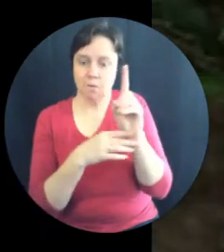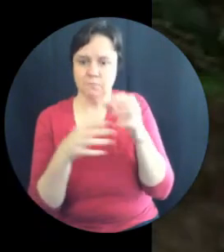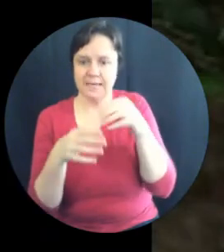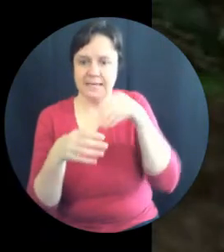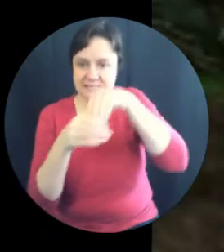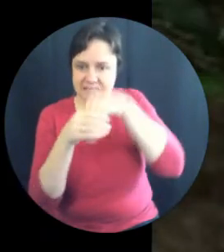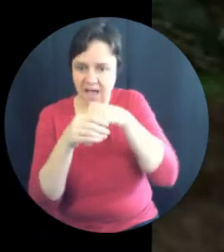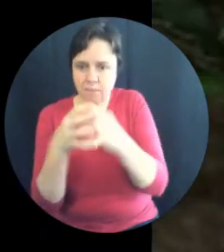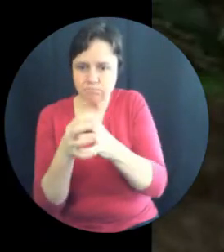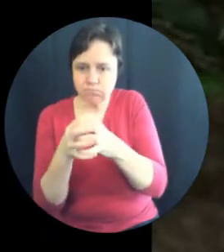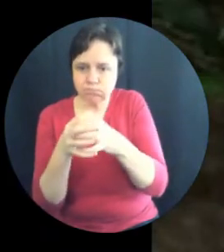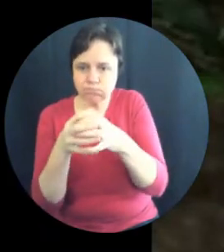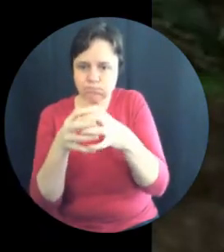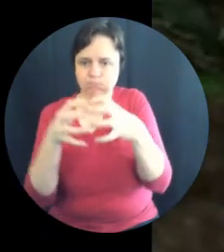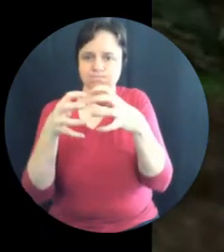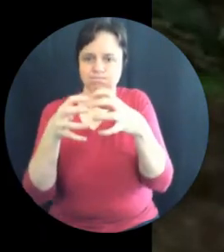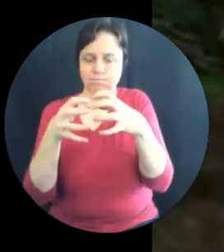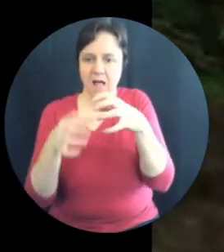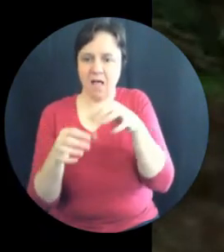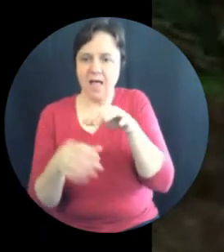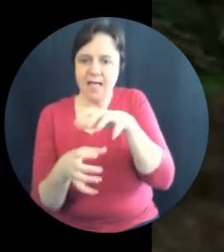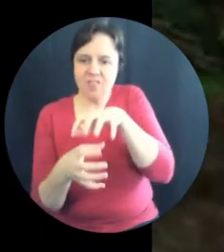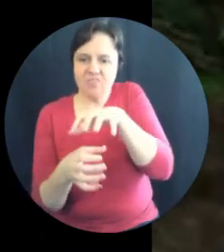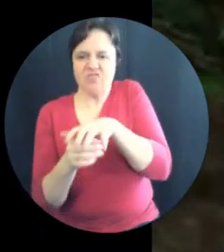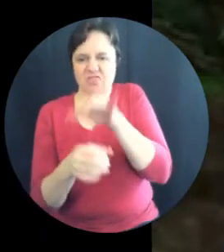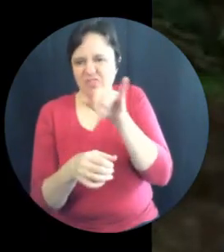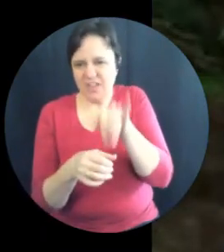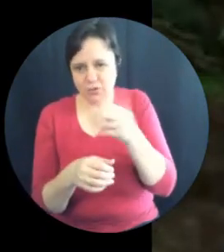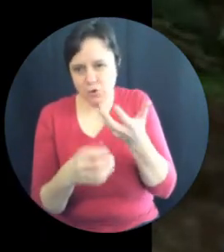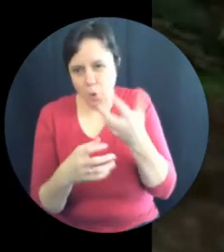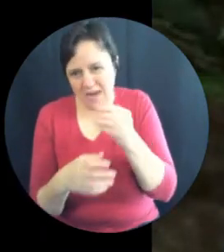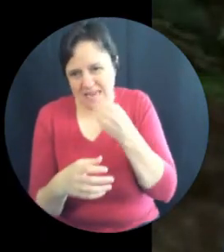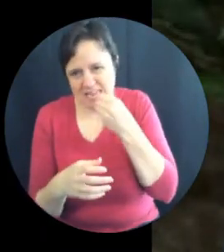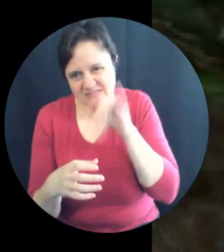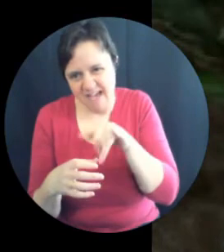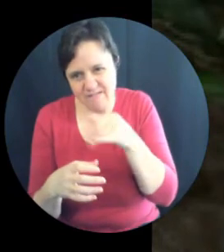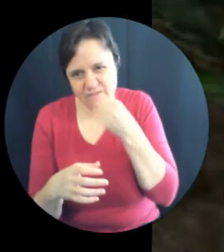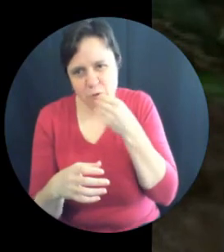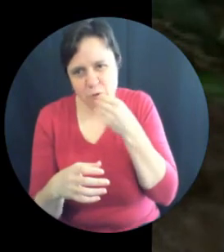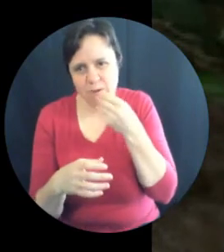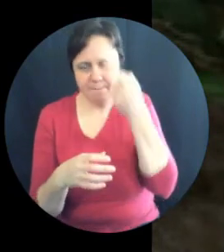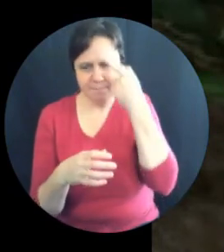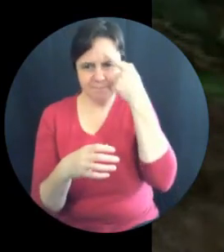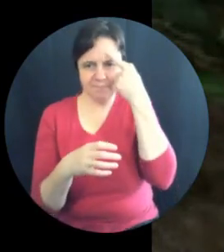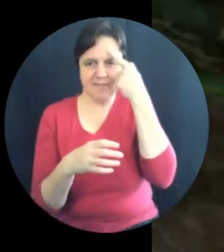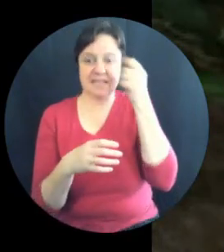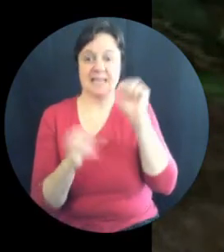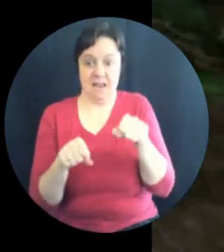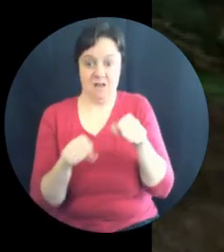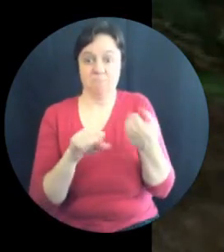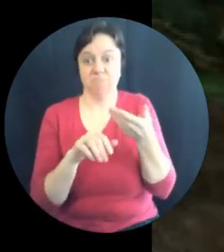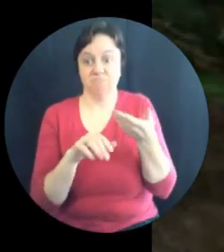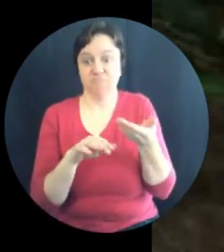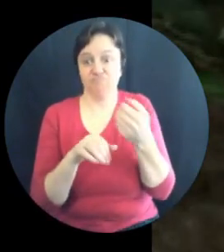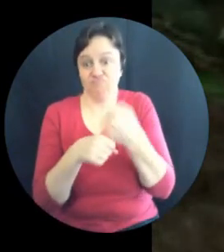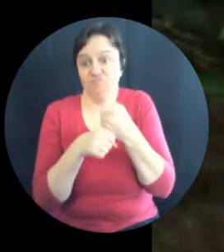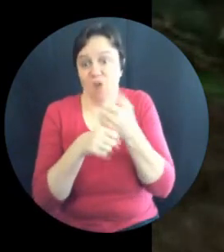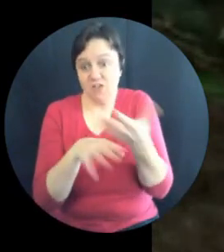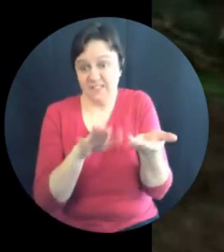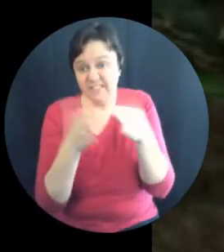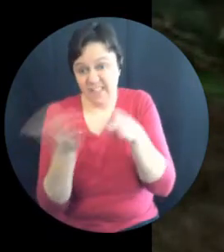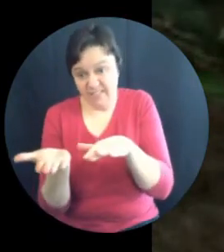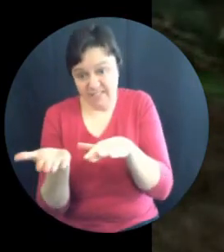to even get close to that because it can be so deadly. And I'm going to tell you a story about when I was taking